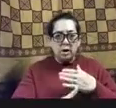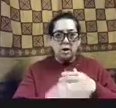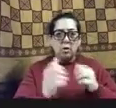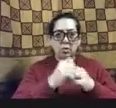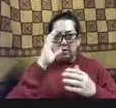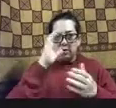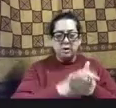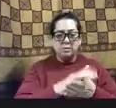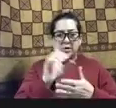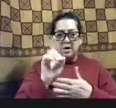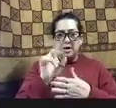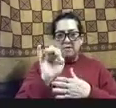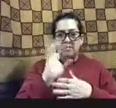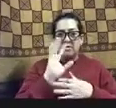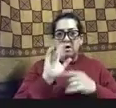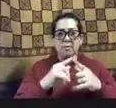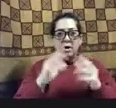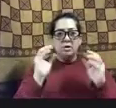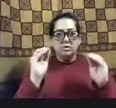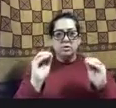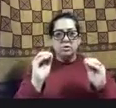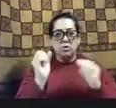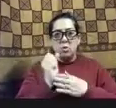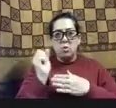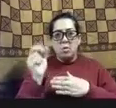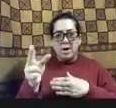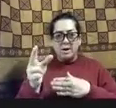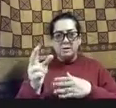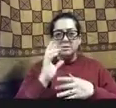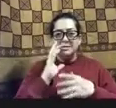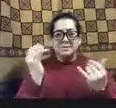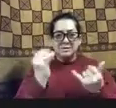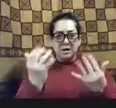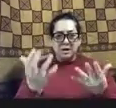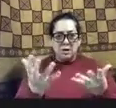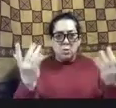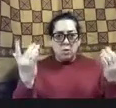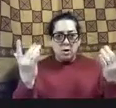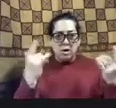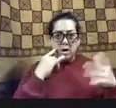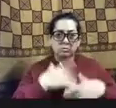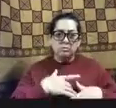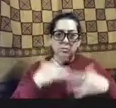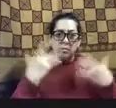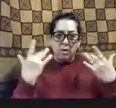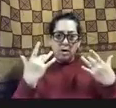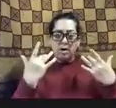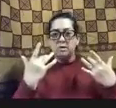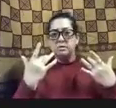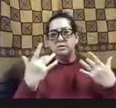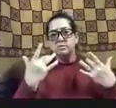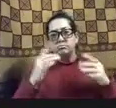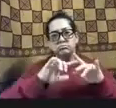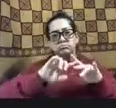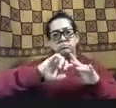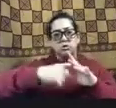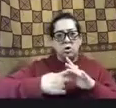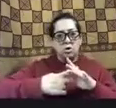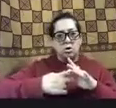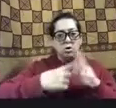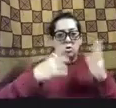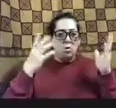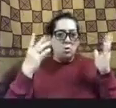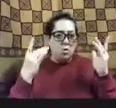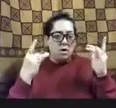husband, Dave, to talk about zero to waste. But she's here today because she was actually inspired to start that effort